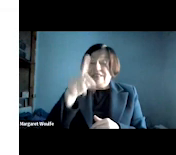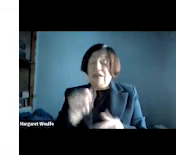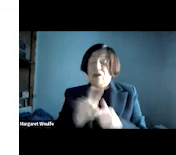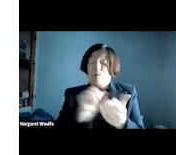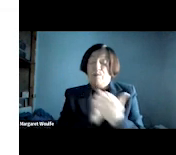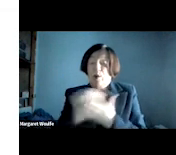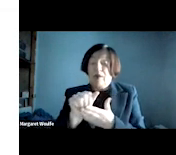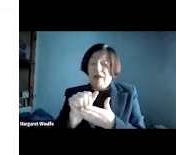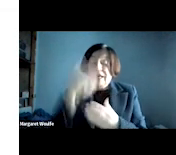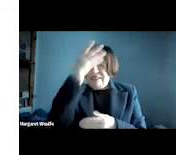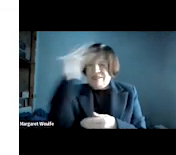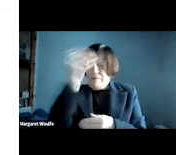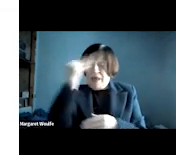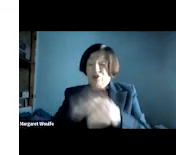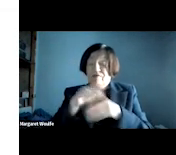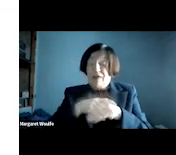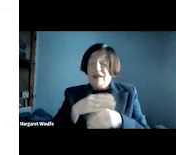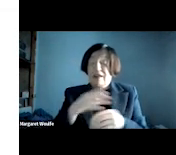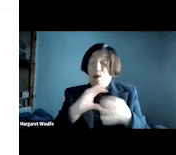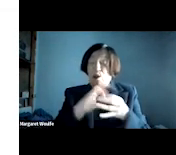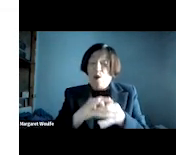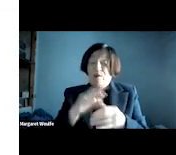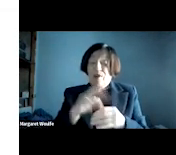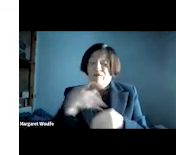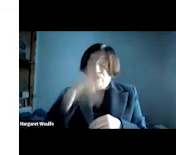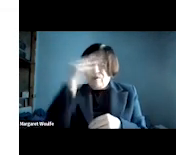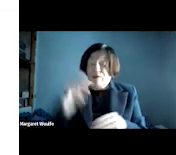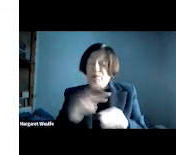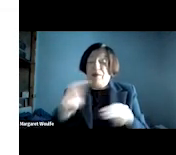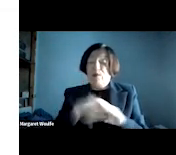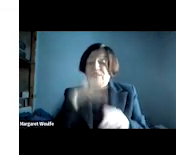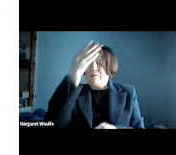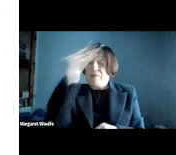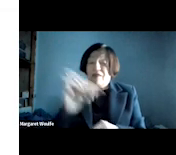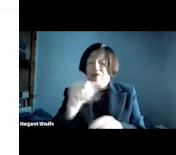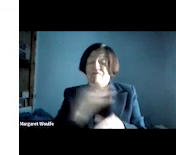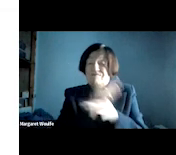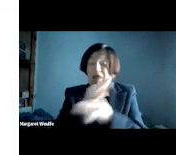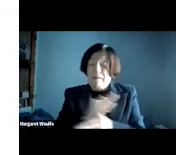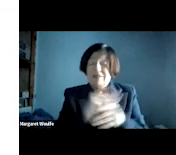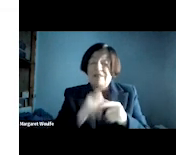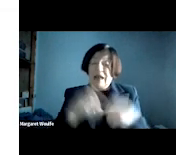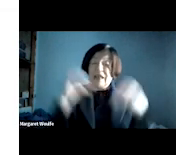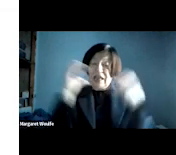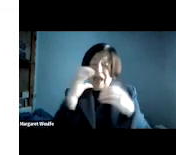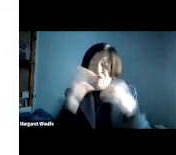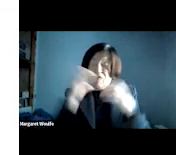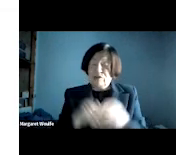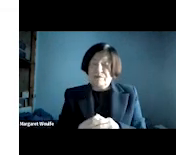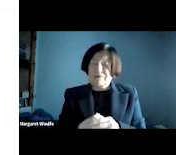published dementia-friendly dwellings, or guidelines for dementia-friendly dwellings for people with dementia, their families and carers.